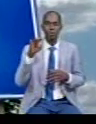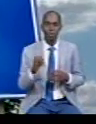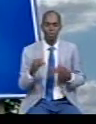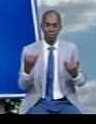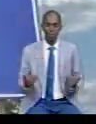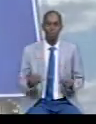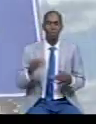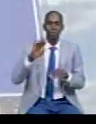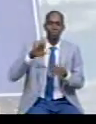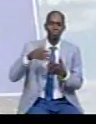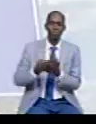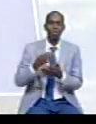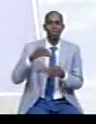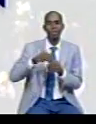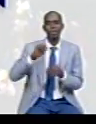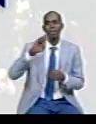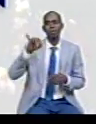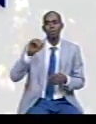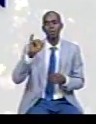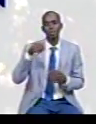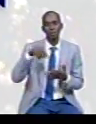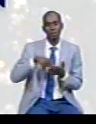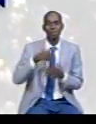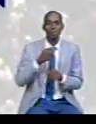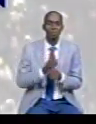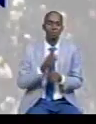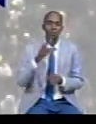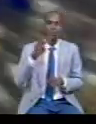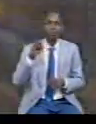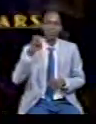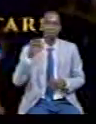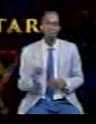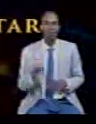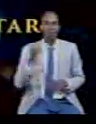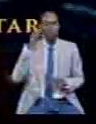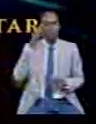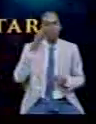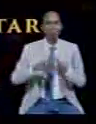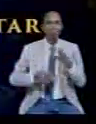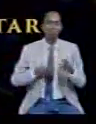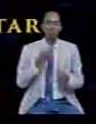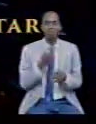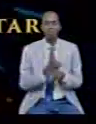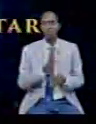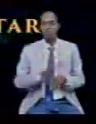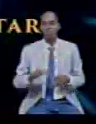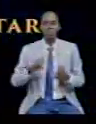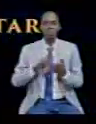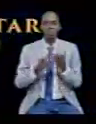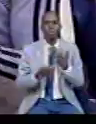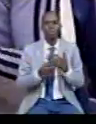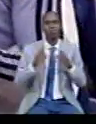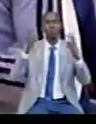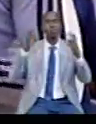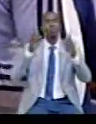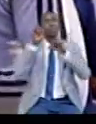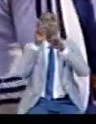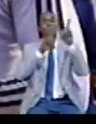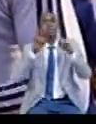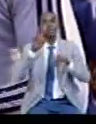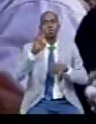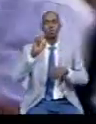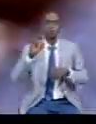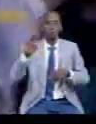this May 2023 for the Global Youth and Children Convocations. Stars 2023. It's your